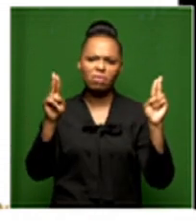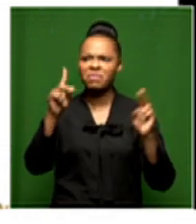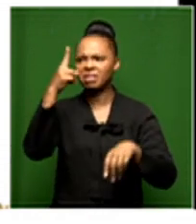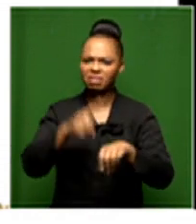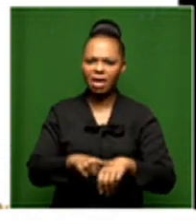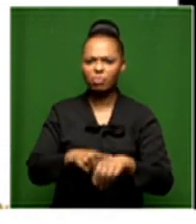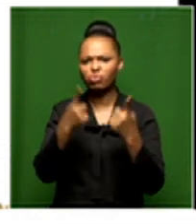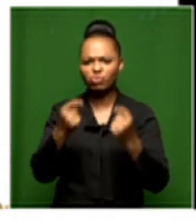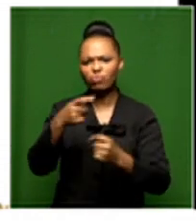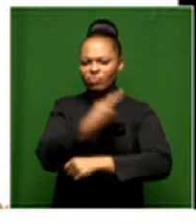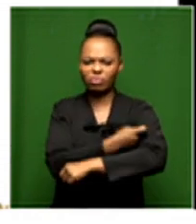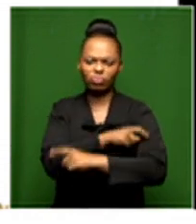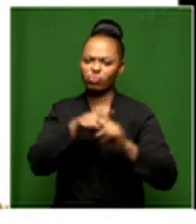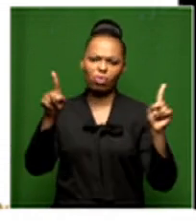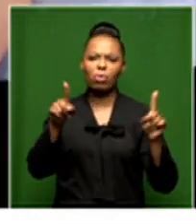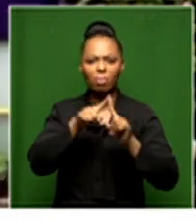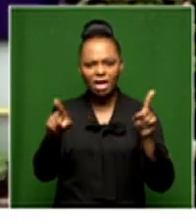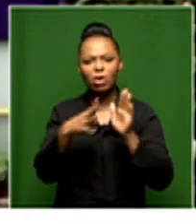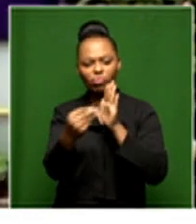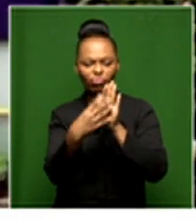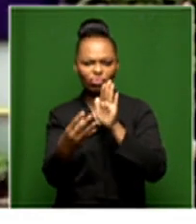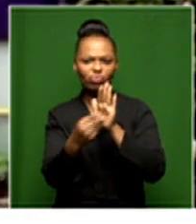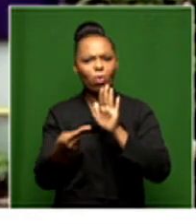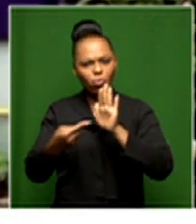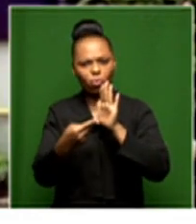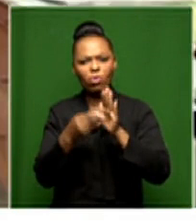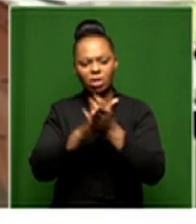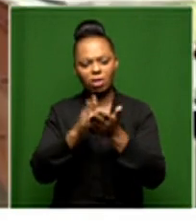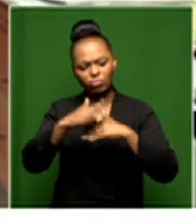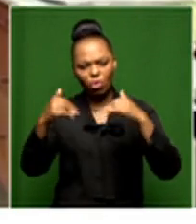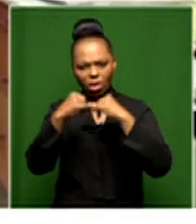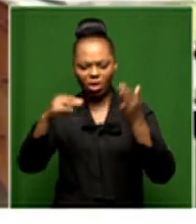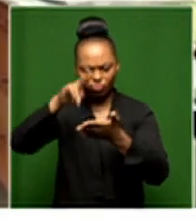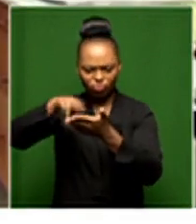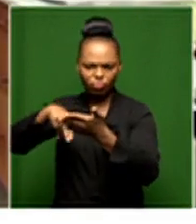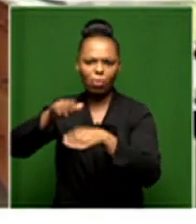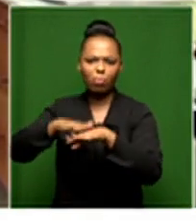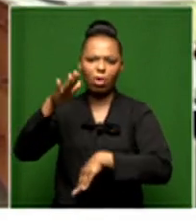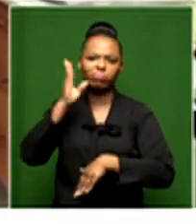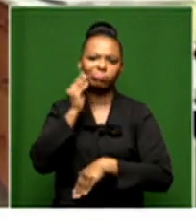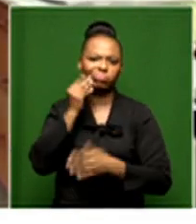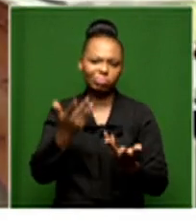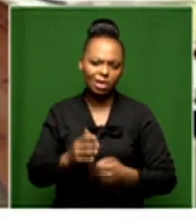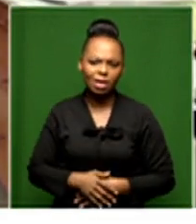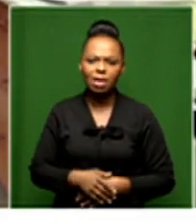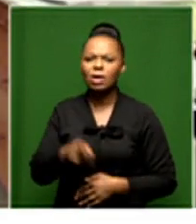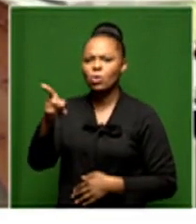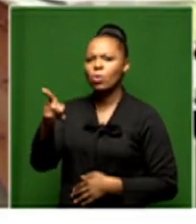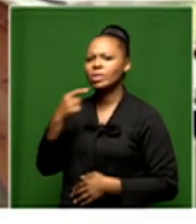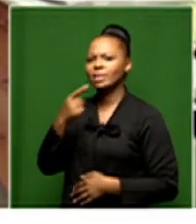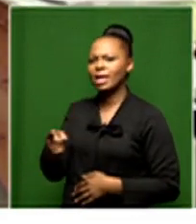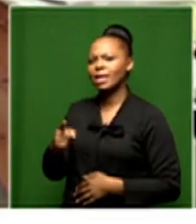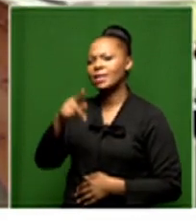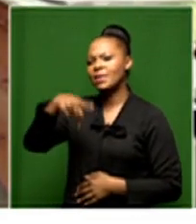doing vaccination. But let's talk about the storage process, for example. You talk about the